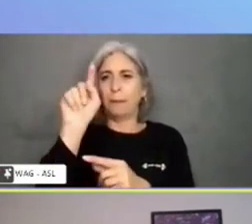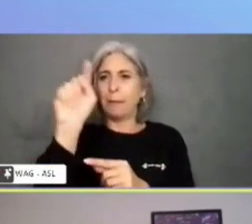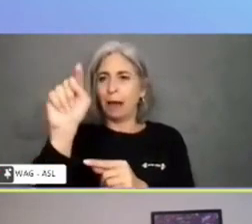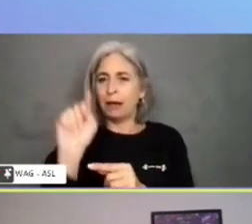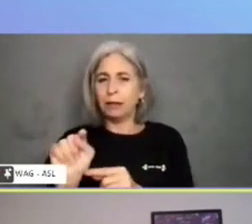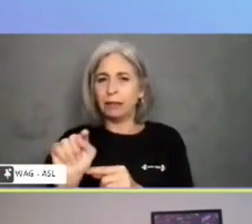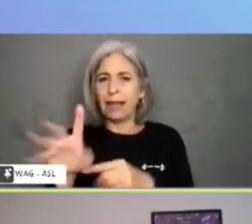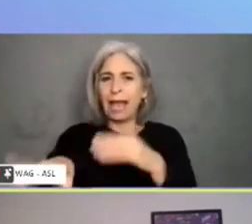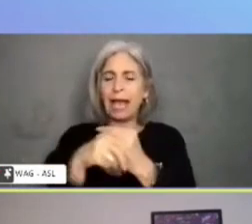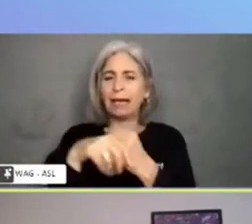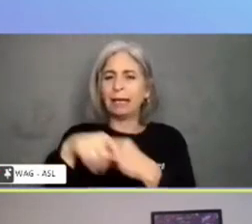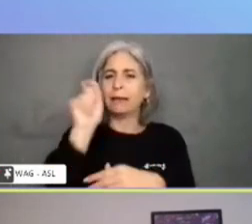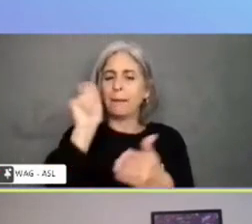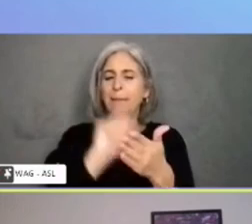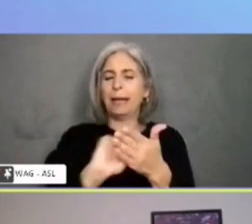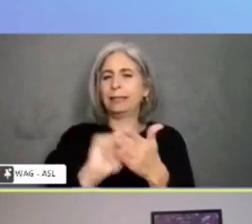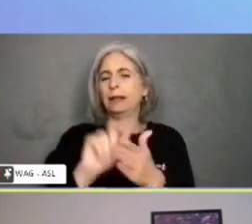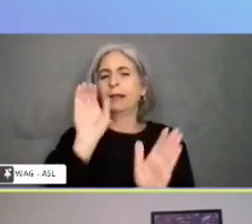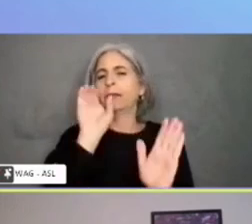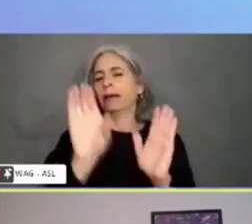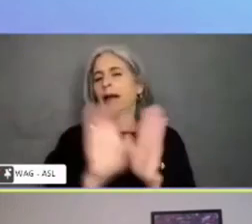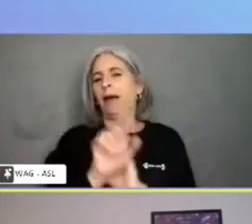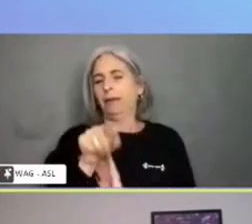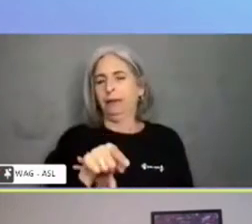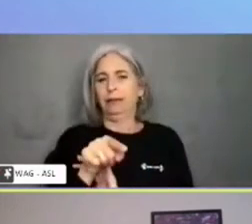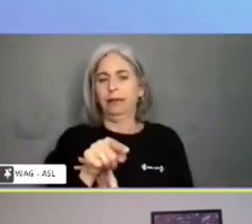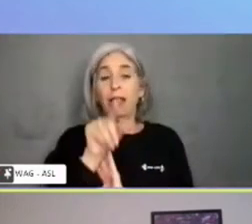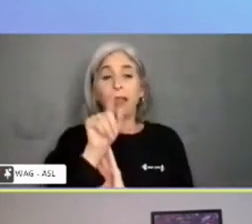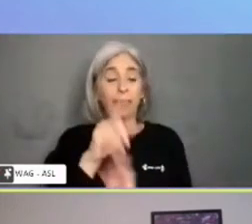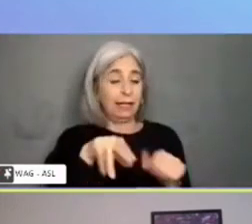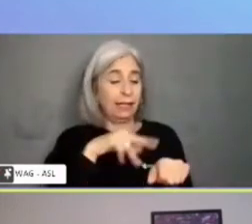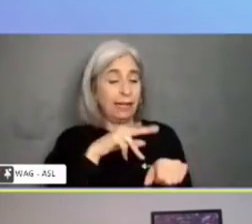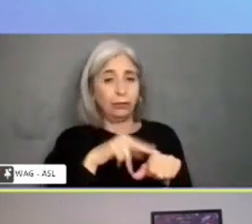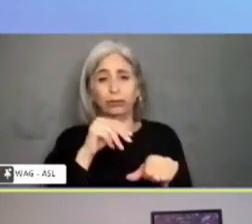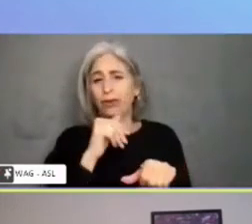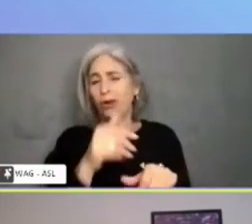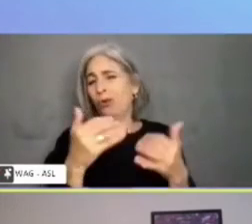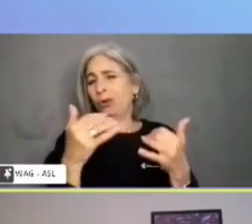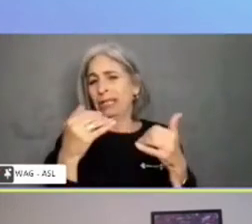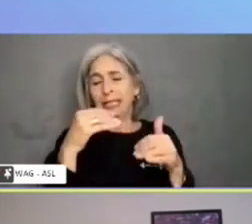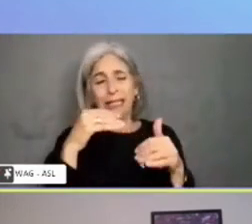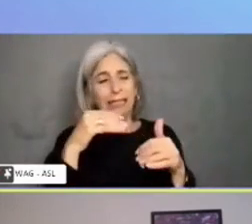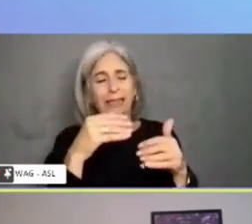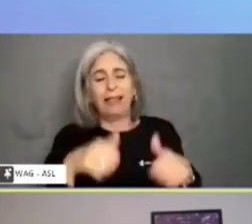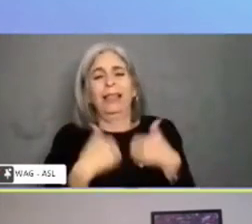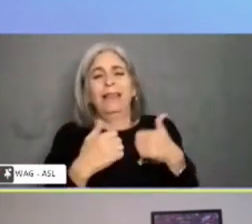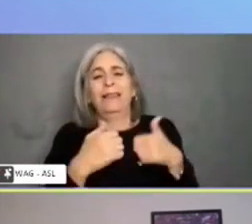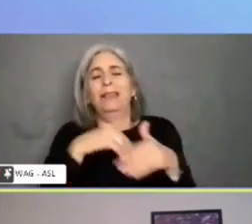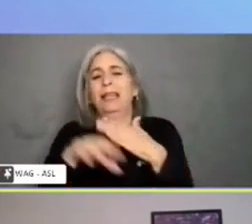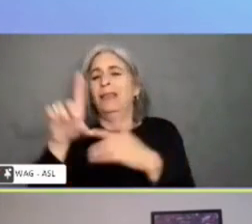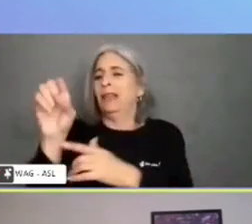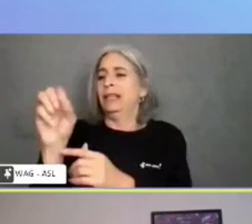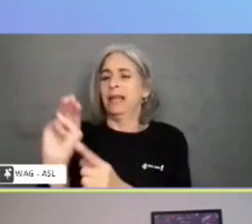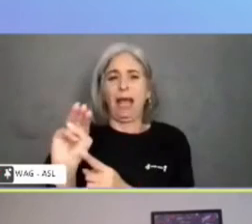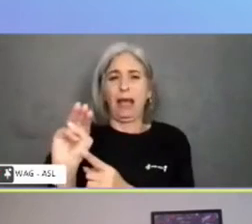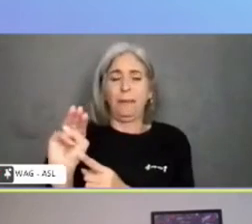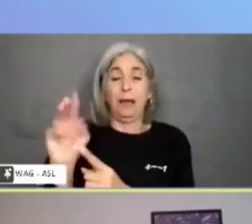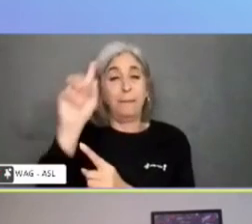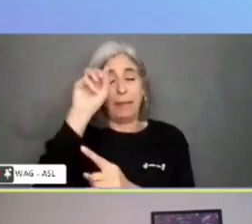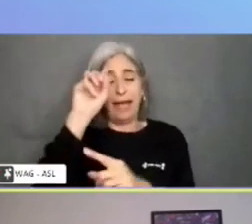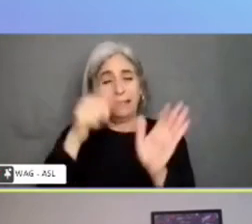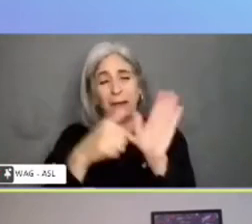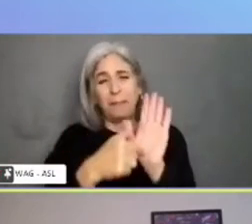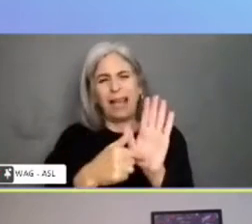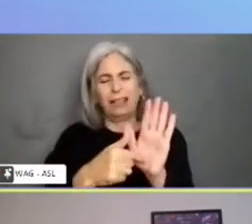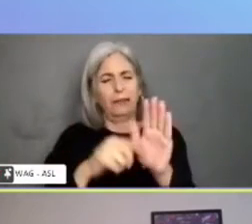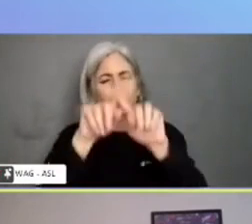emoji. Pseudo elements, by their very nature, don't exist in the DOM. If we had this mental model that screen readers were